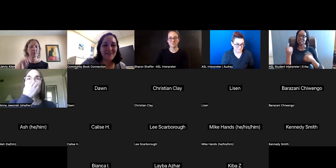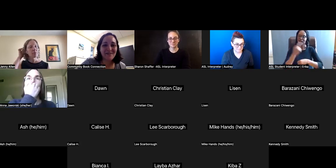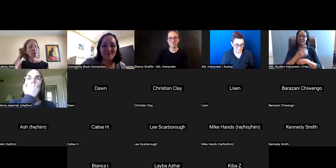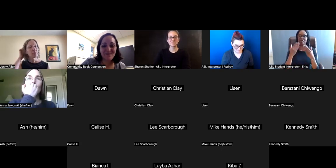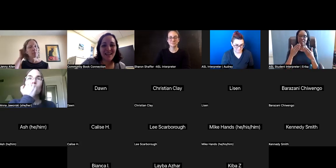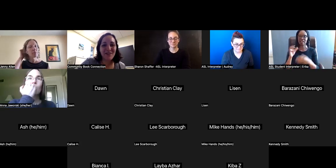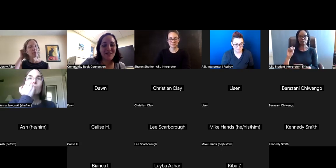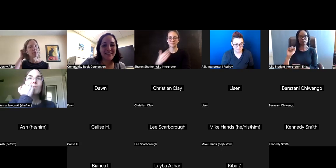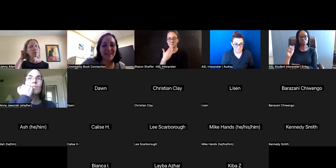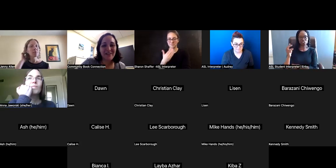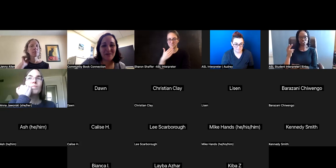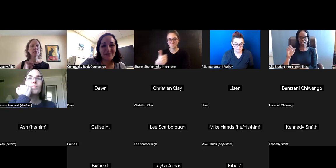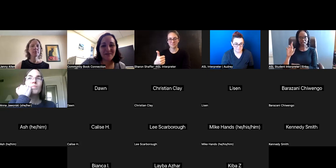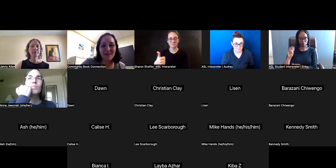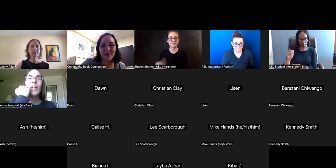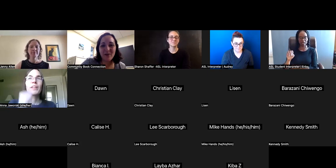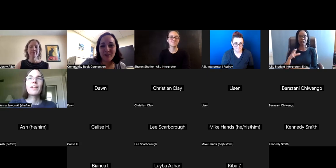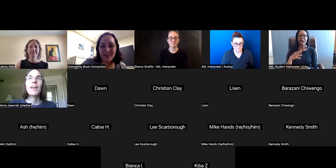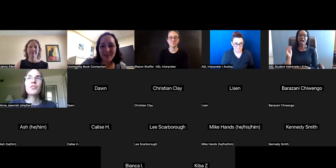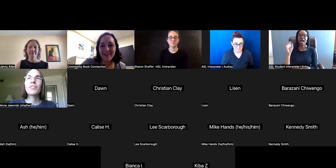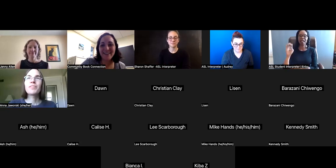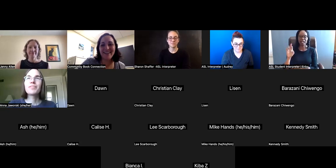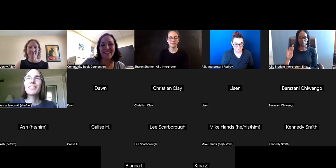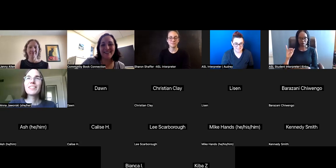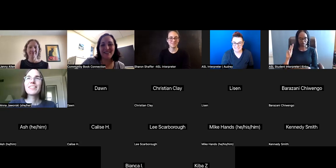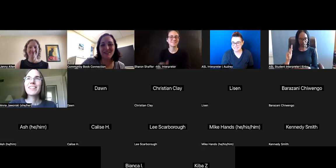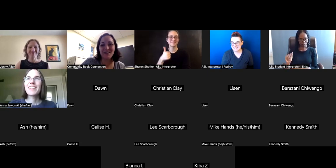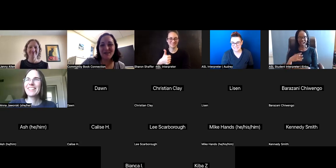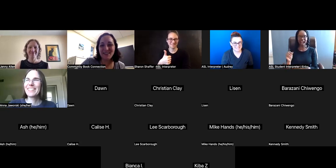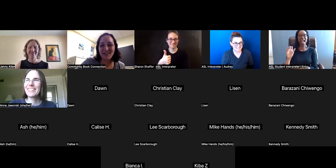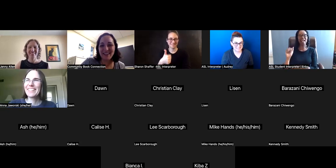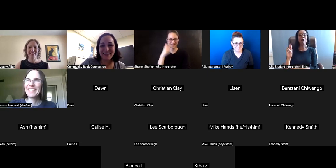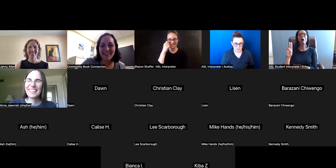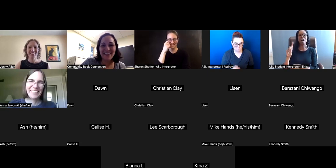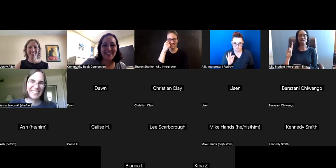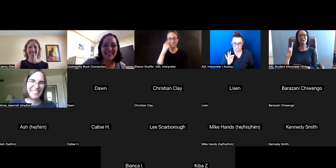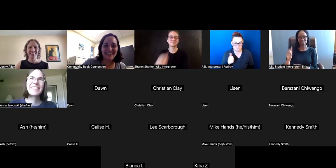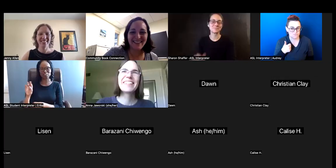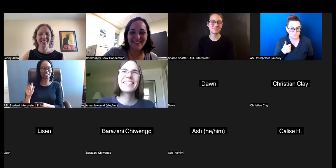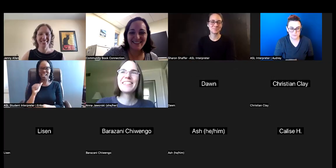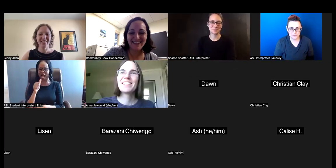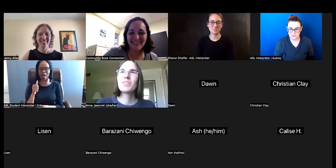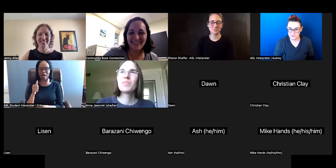Erica. Have a great day, everyone. Audrey, sorry. I didn't mean to miss you there.